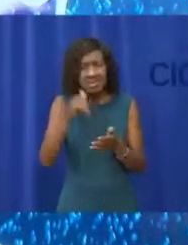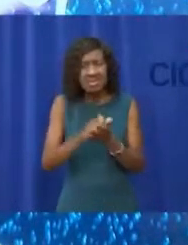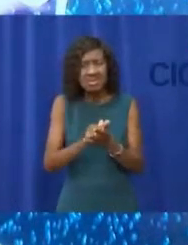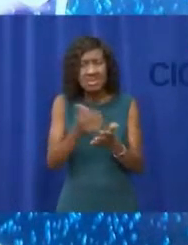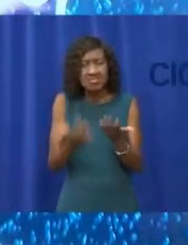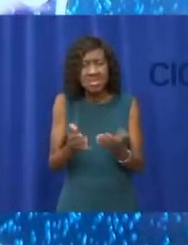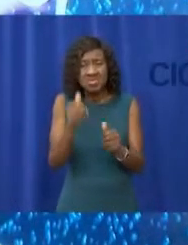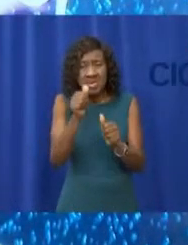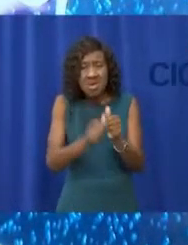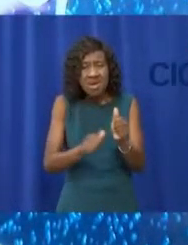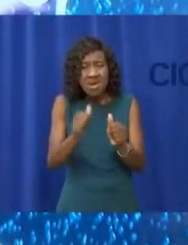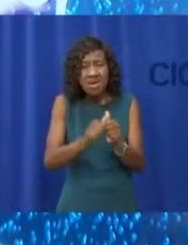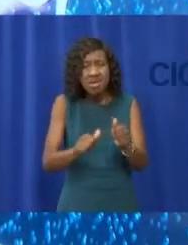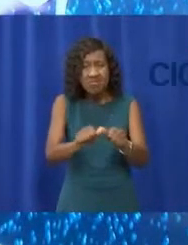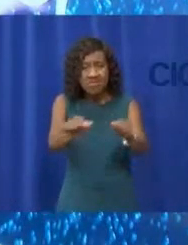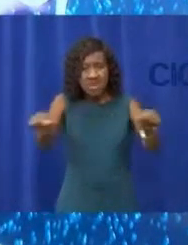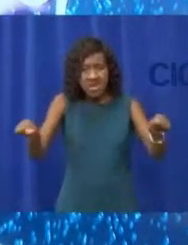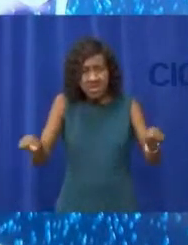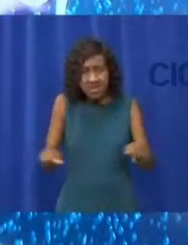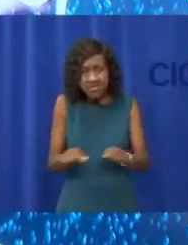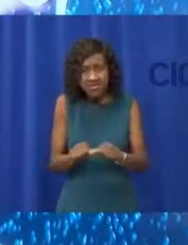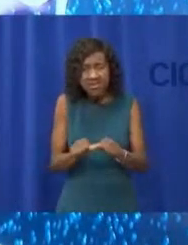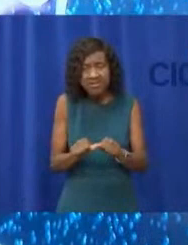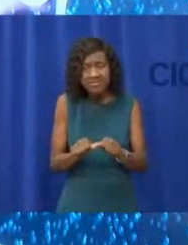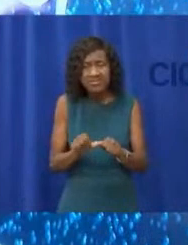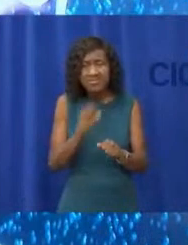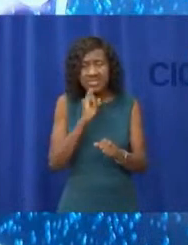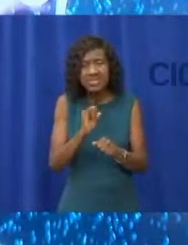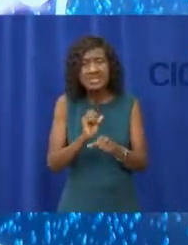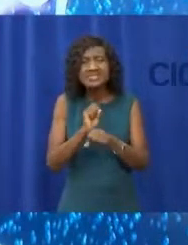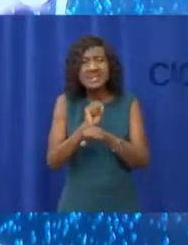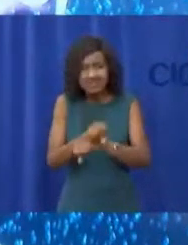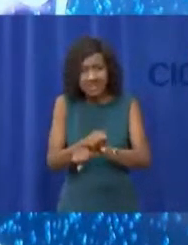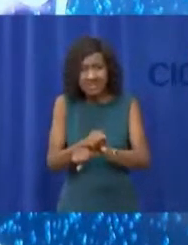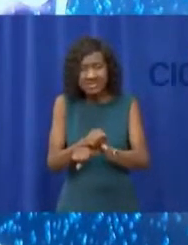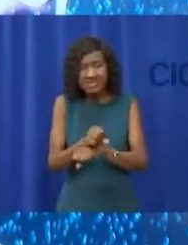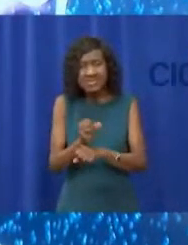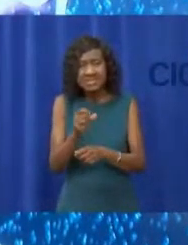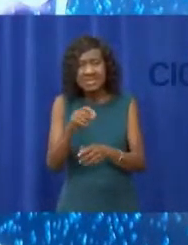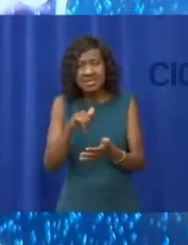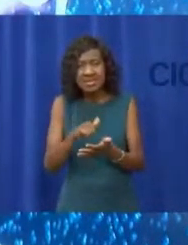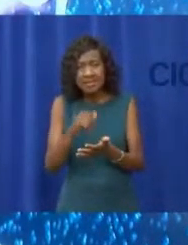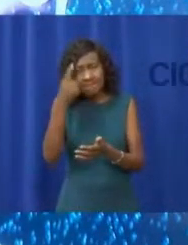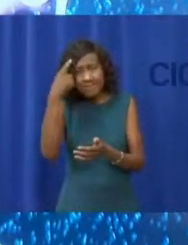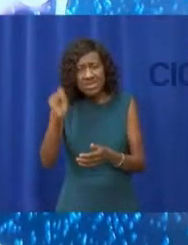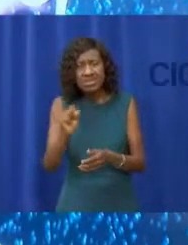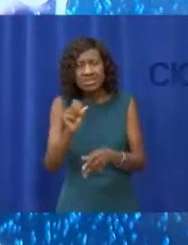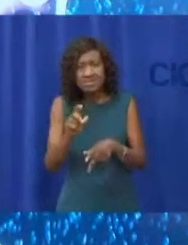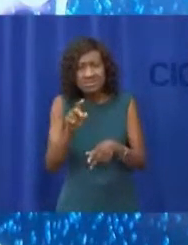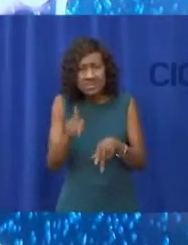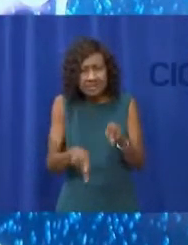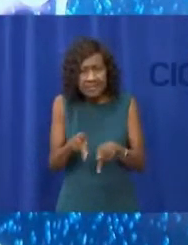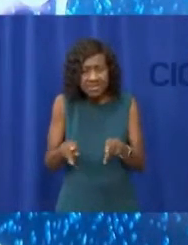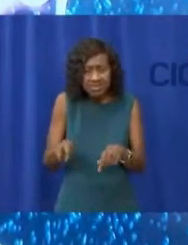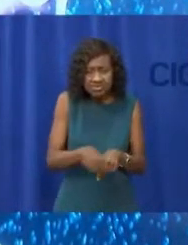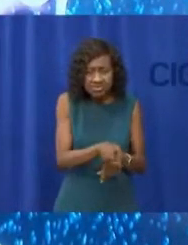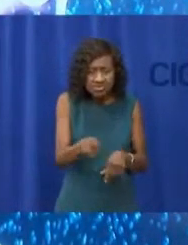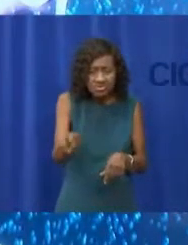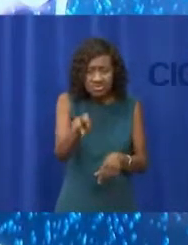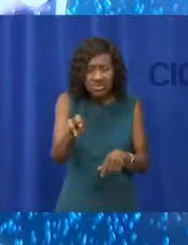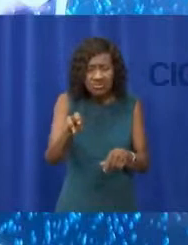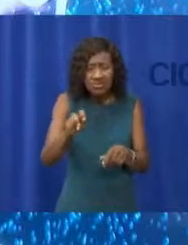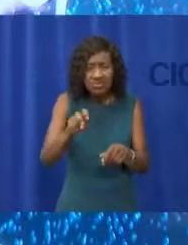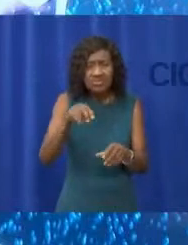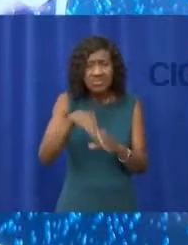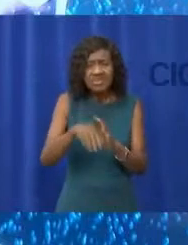affected because of the nature of the smallness of the island, that people travel right across the island to